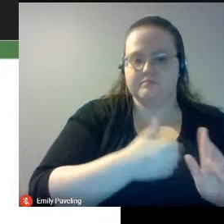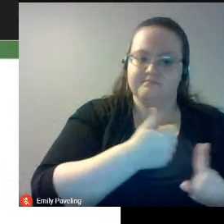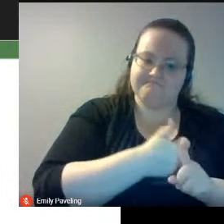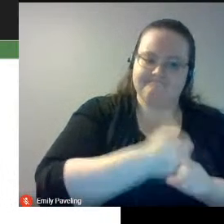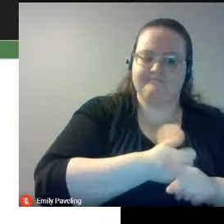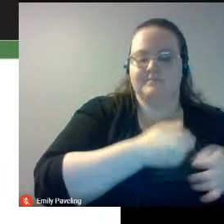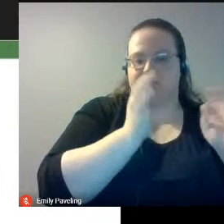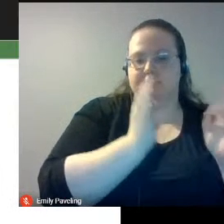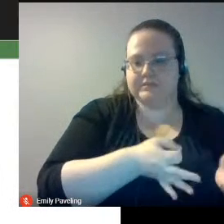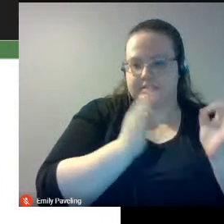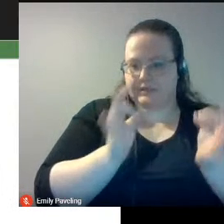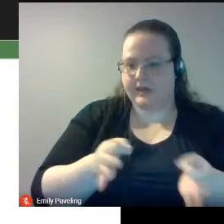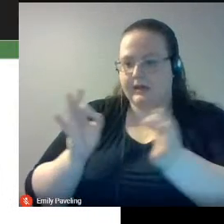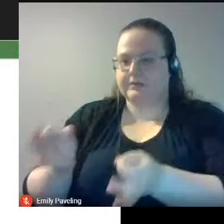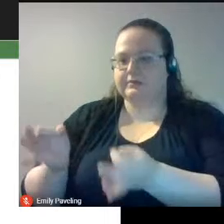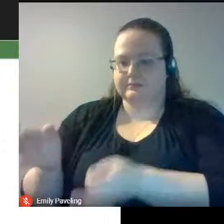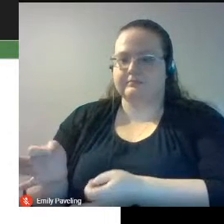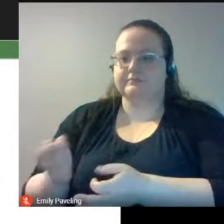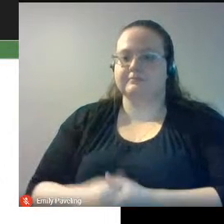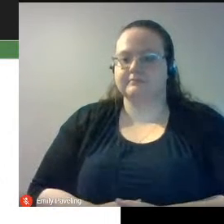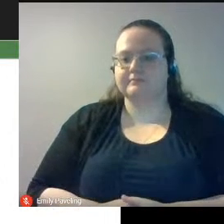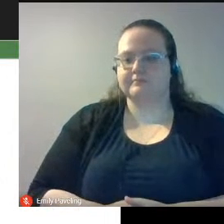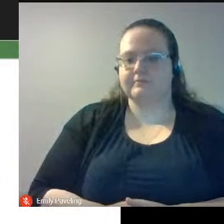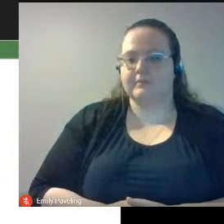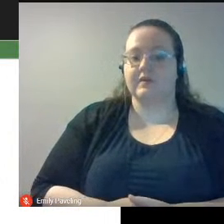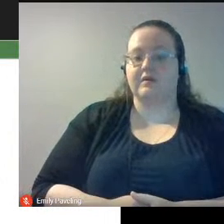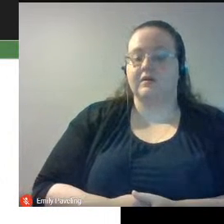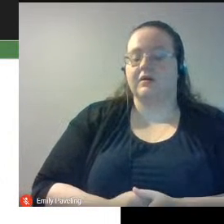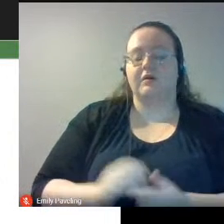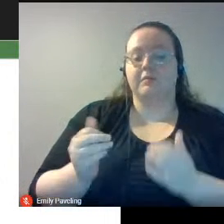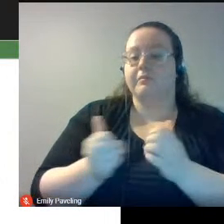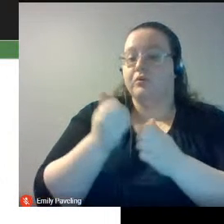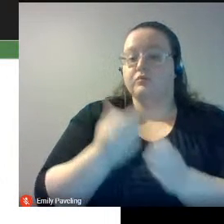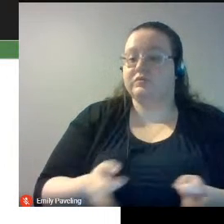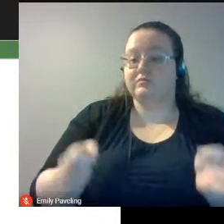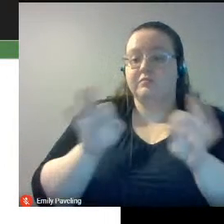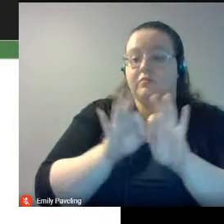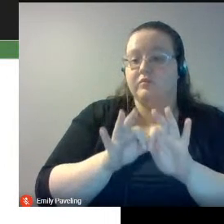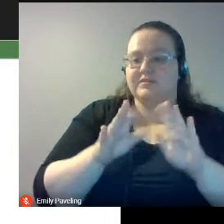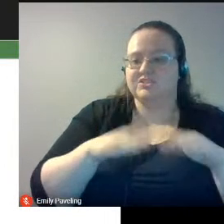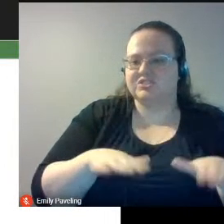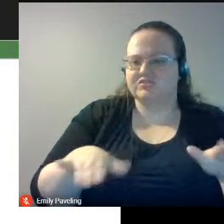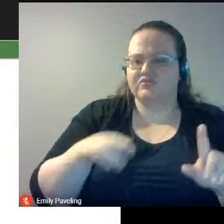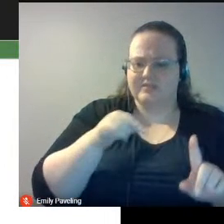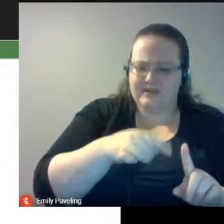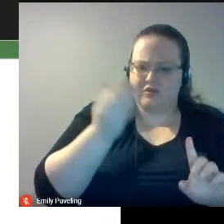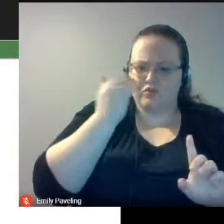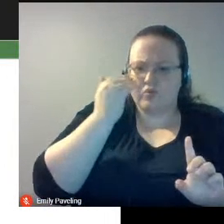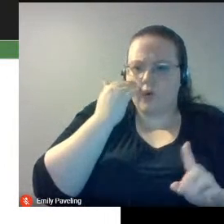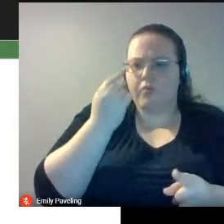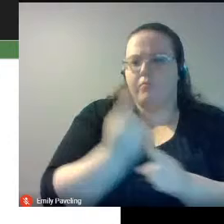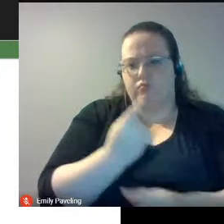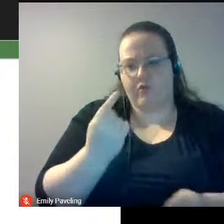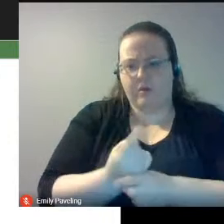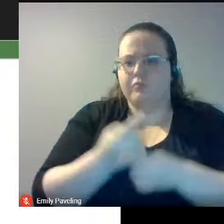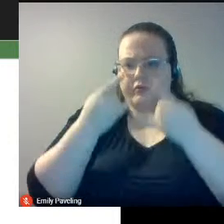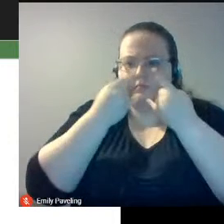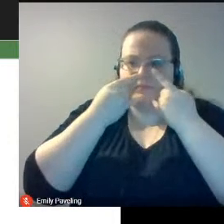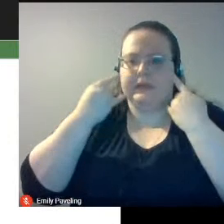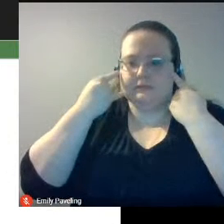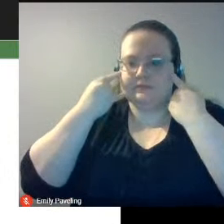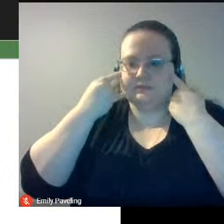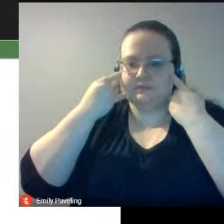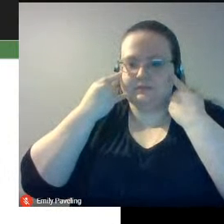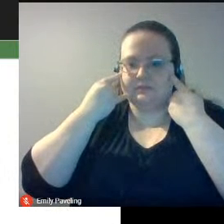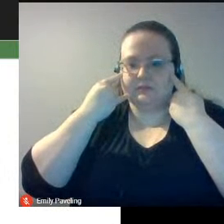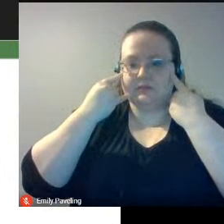requirements. What will be especially important will be to ensure that children understand how to wear them properly. They need to wear